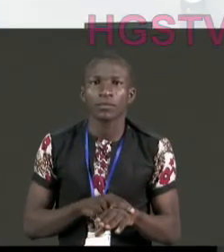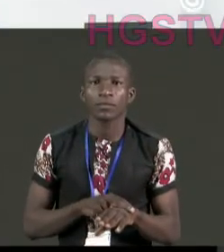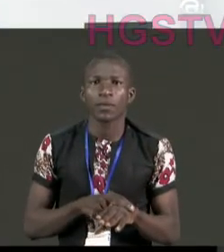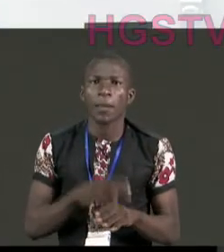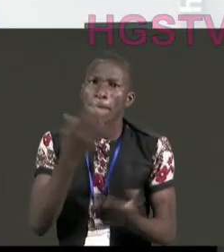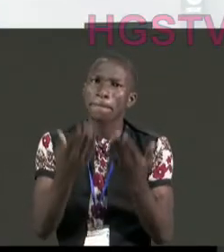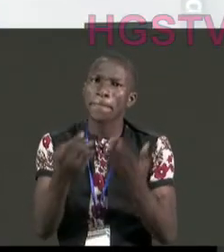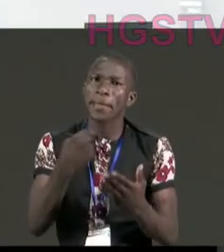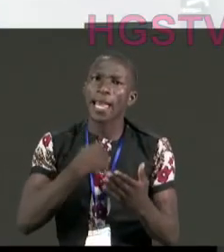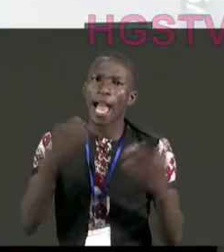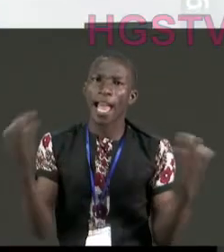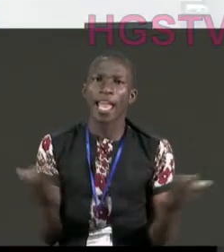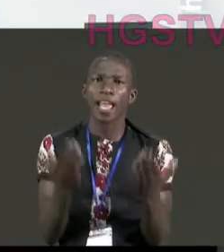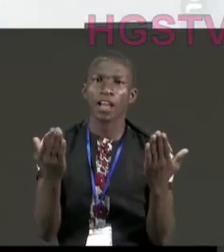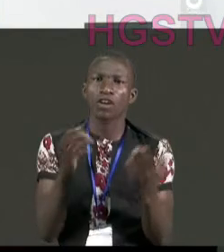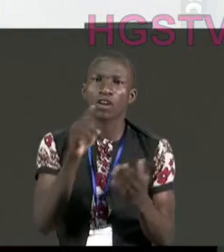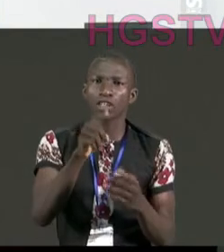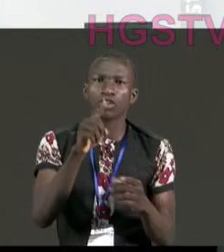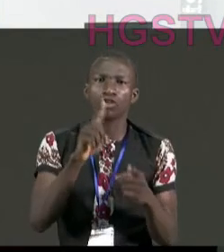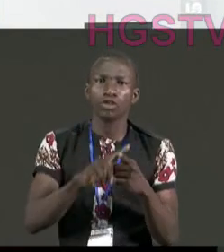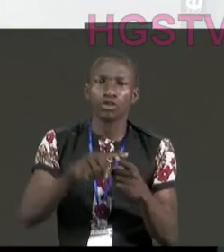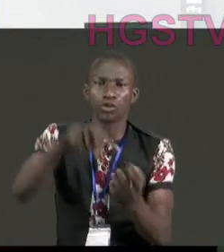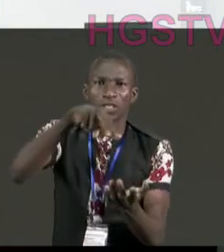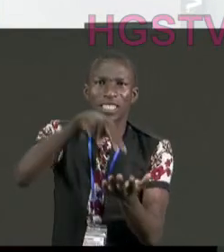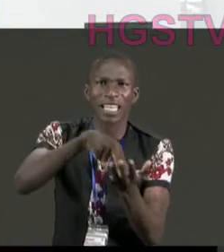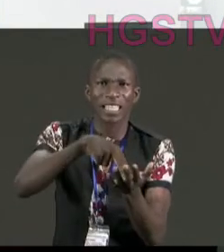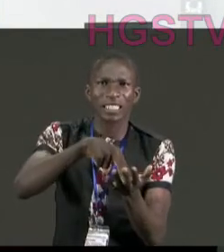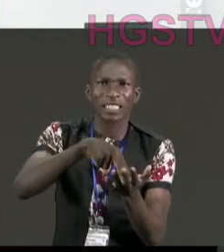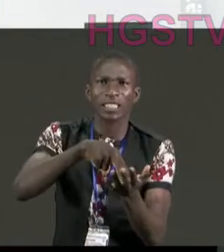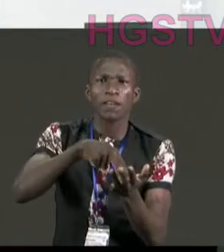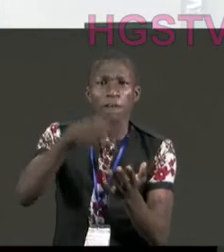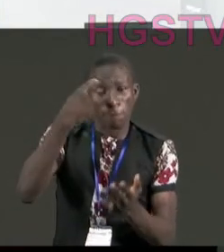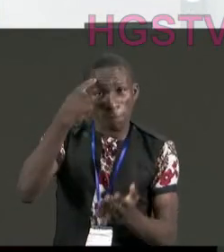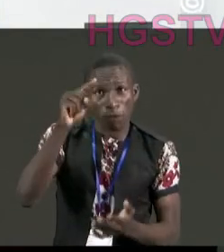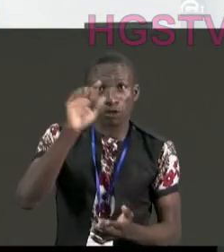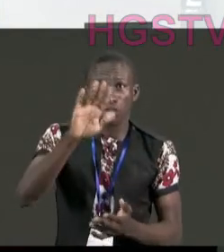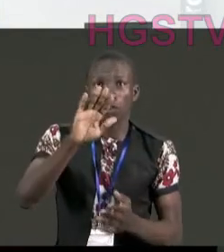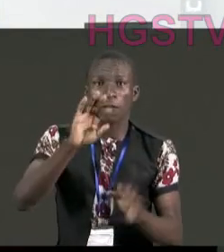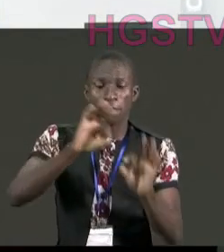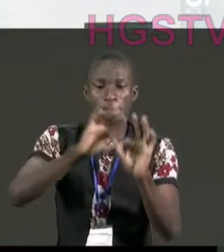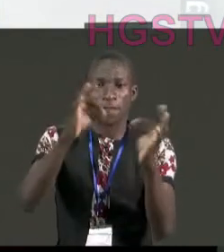may I encourage you to stand in the gap at least for your family.